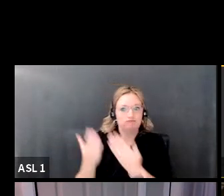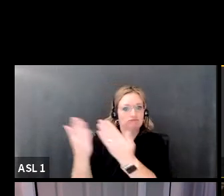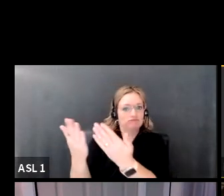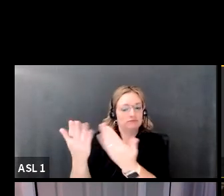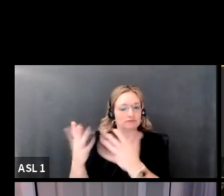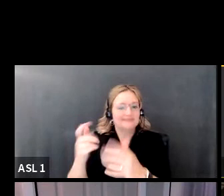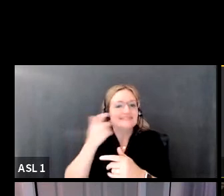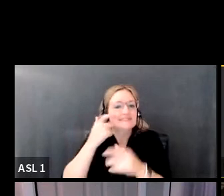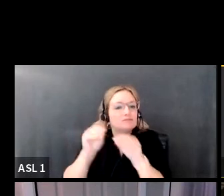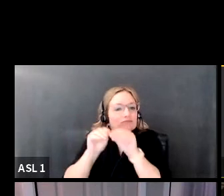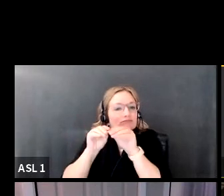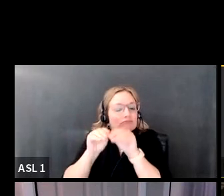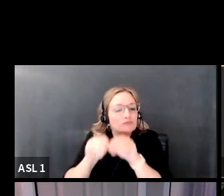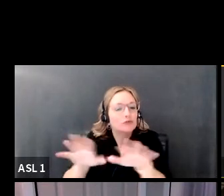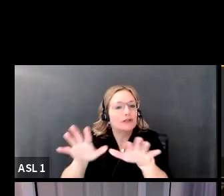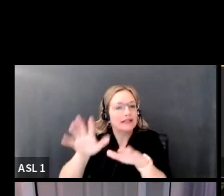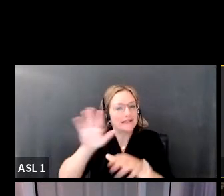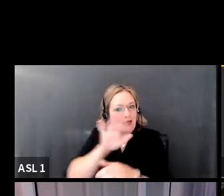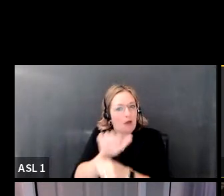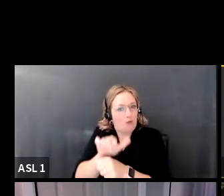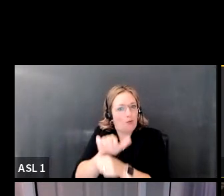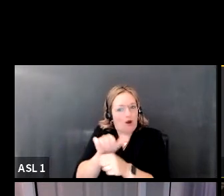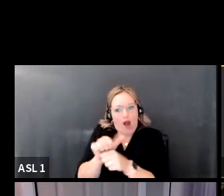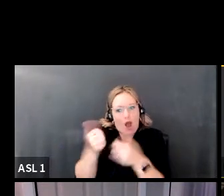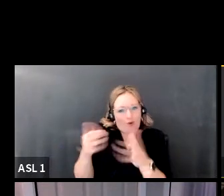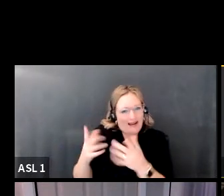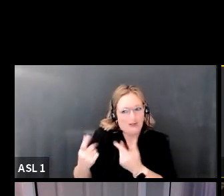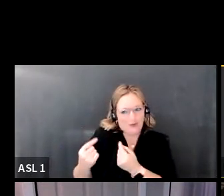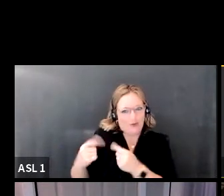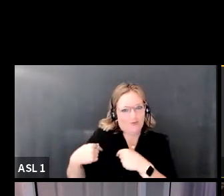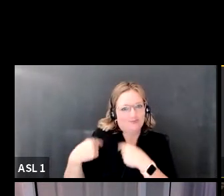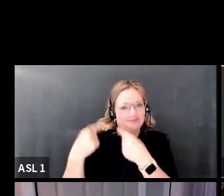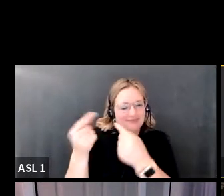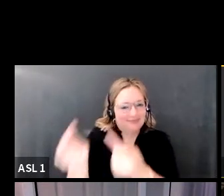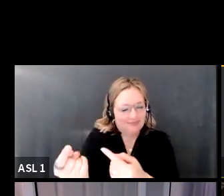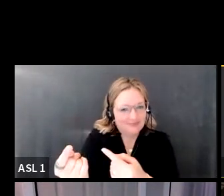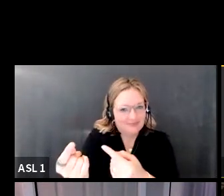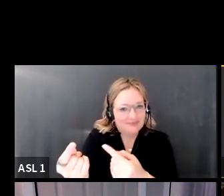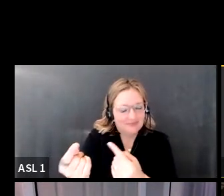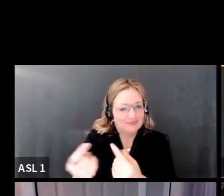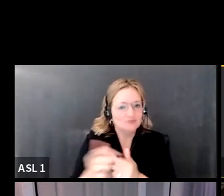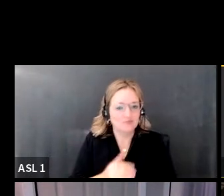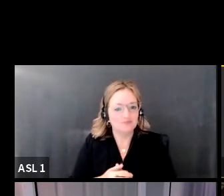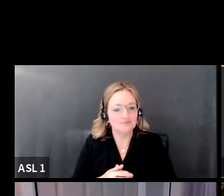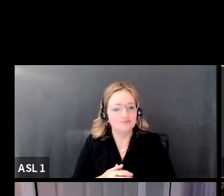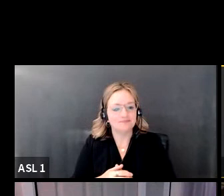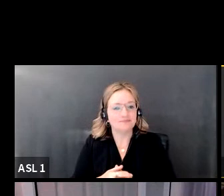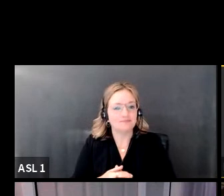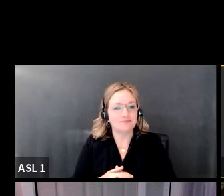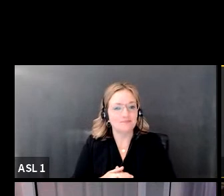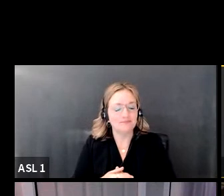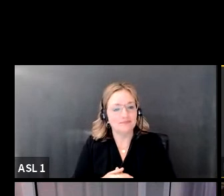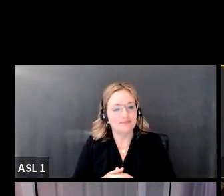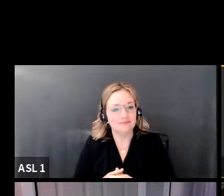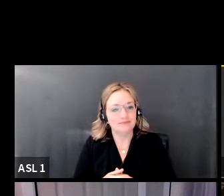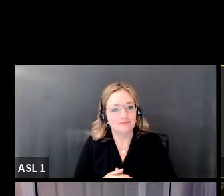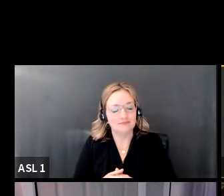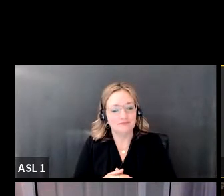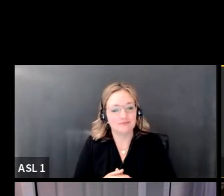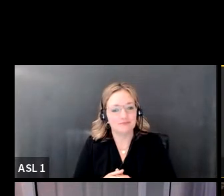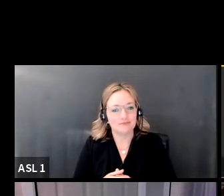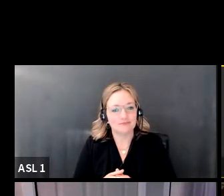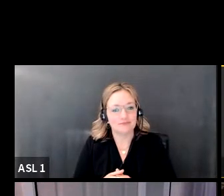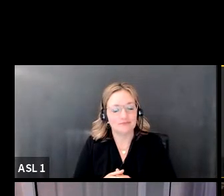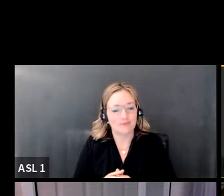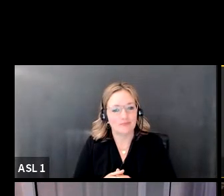a release recently of the work that's already been accomplished um to move towards this um within within that uh that